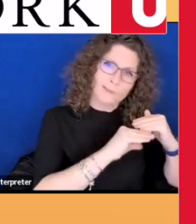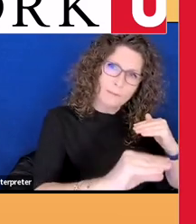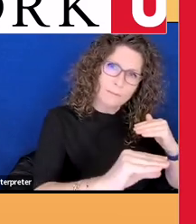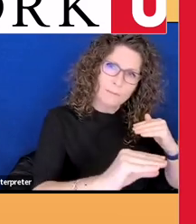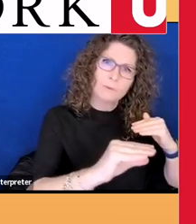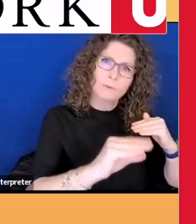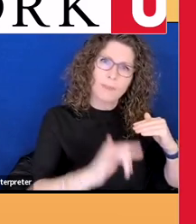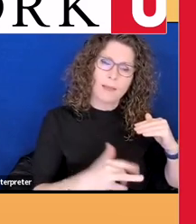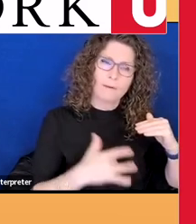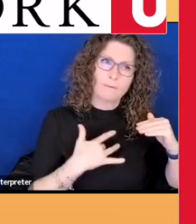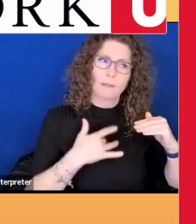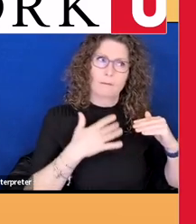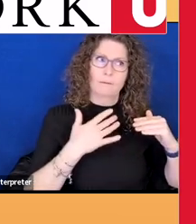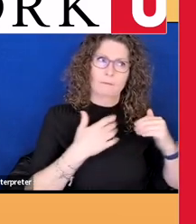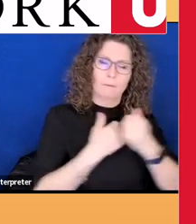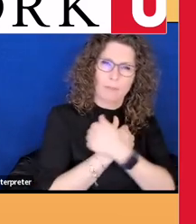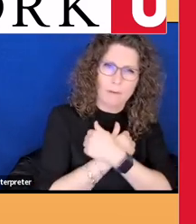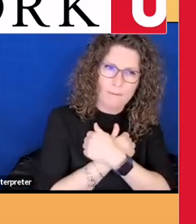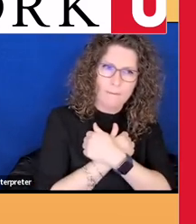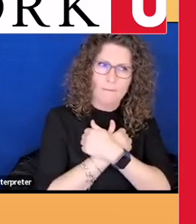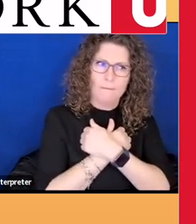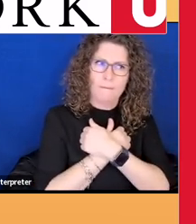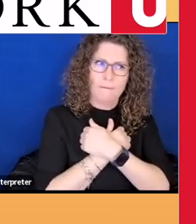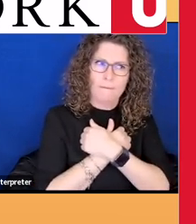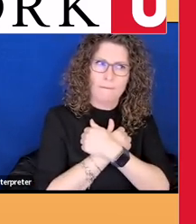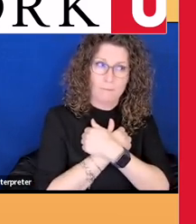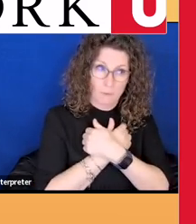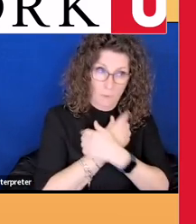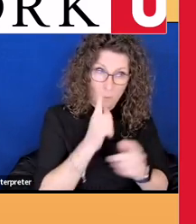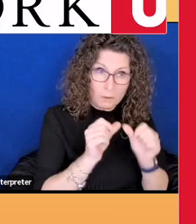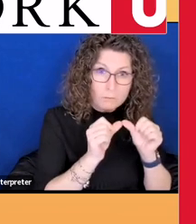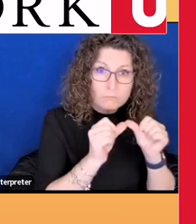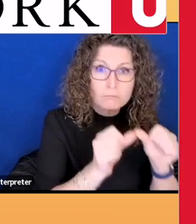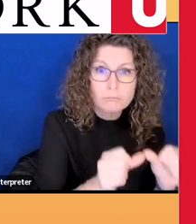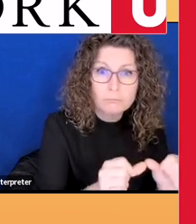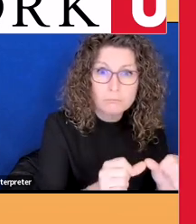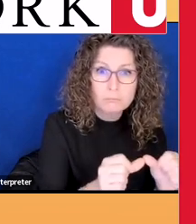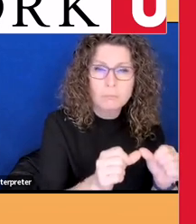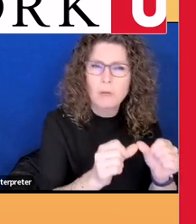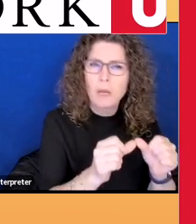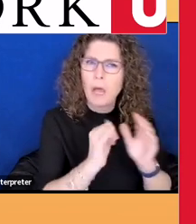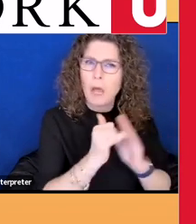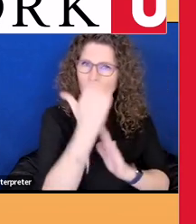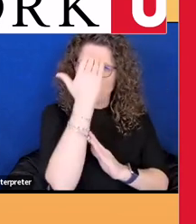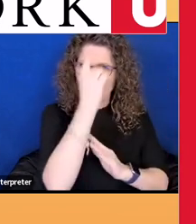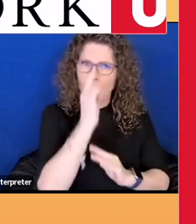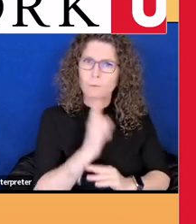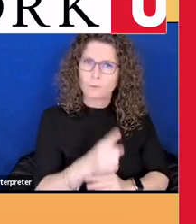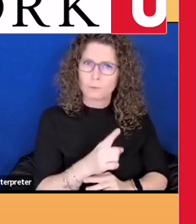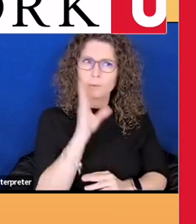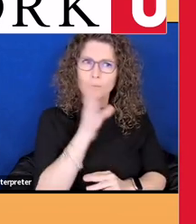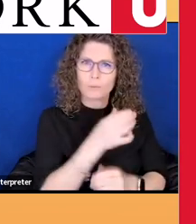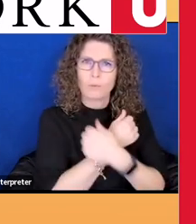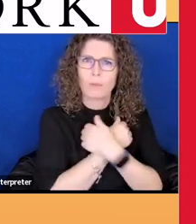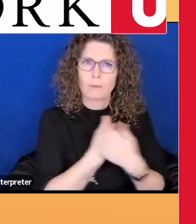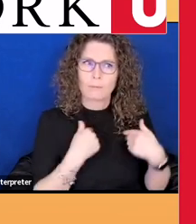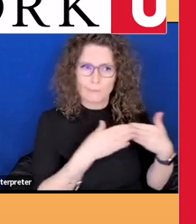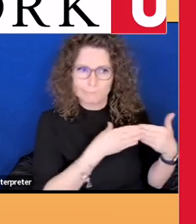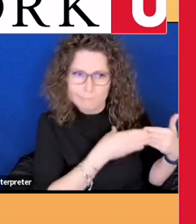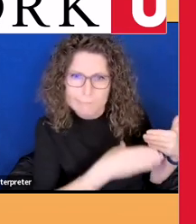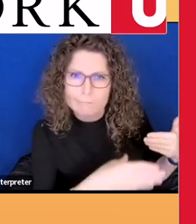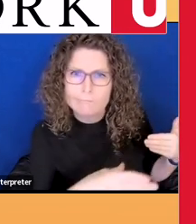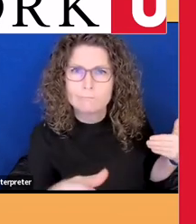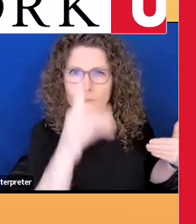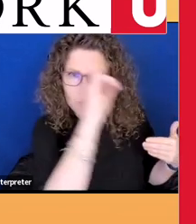loved. How can I be sure that you will always love me? At 11, my